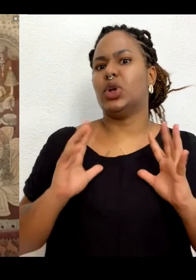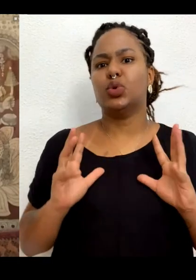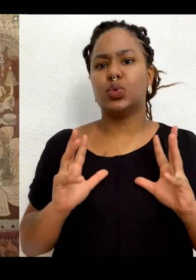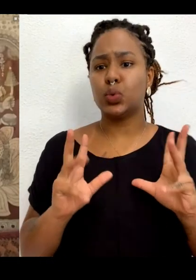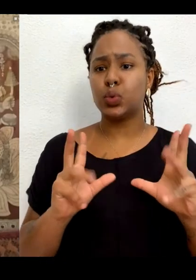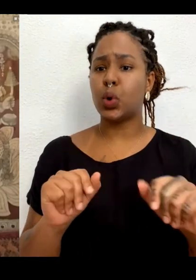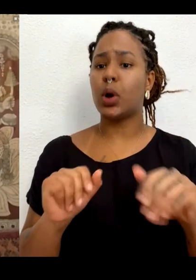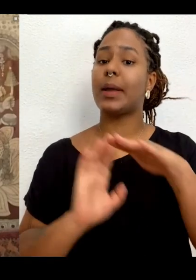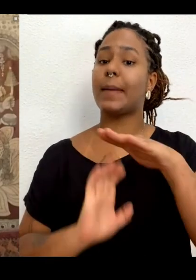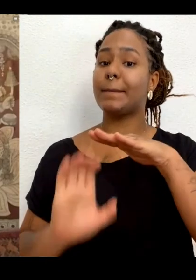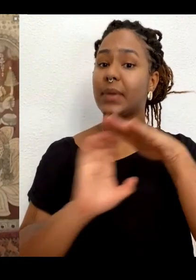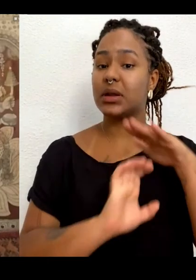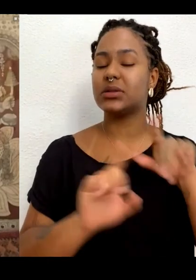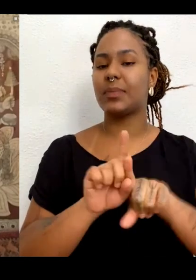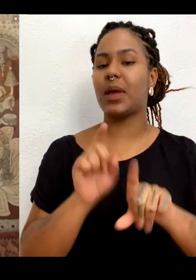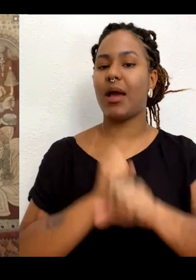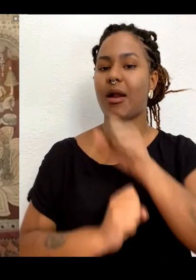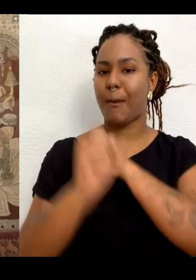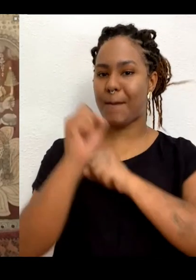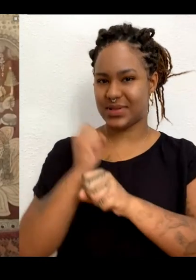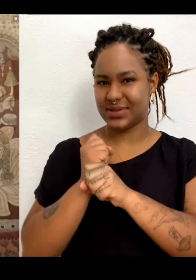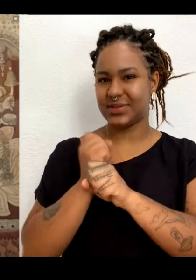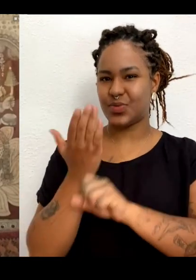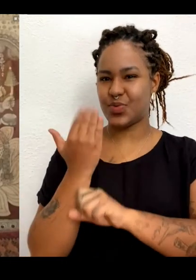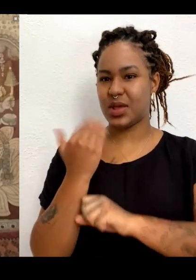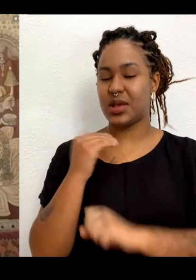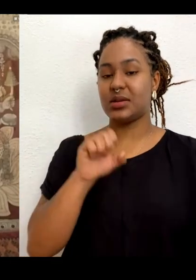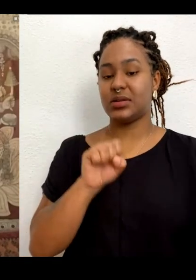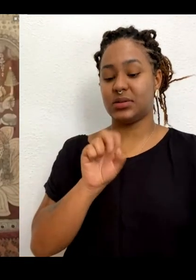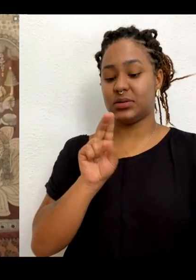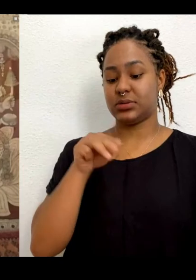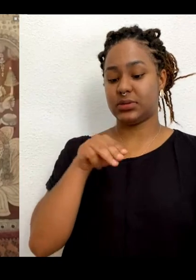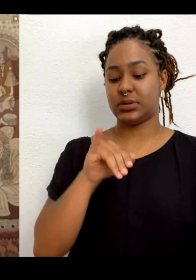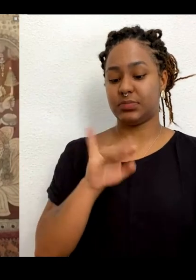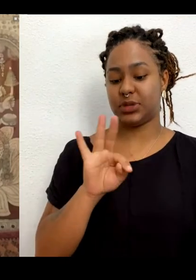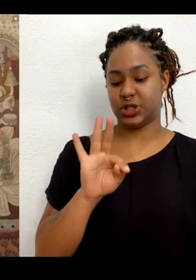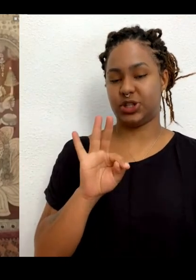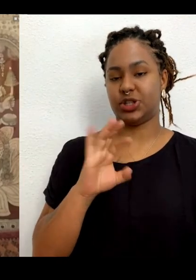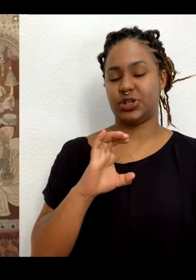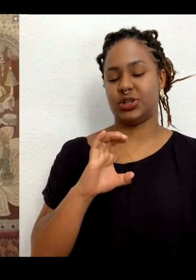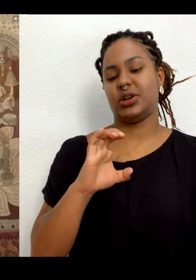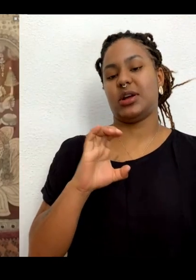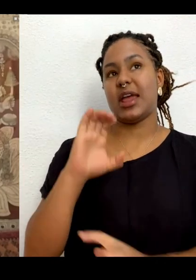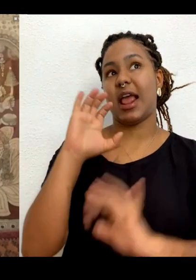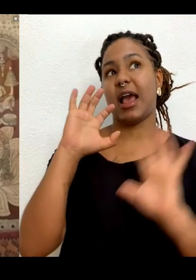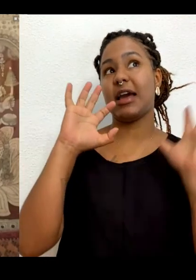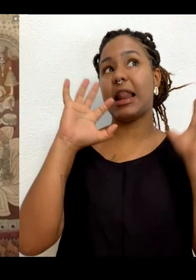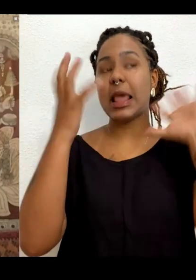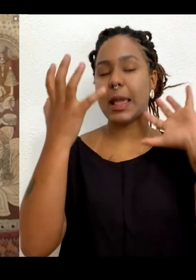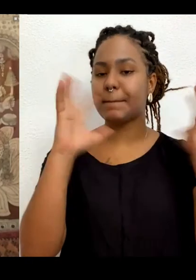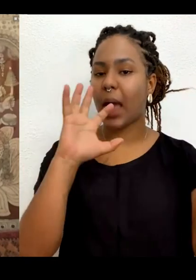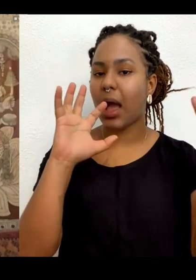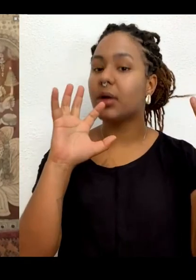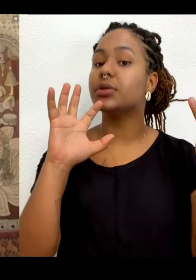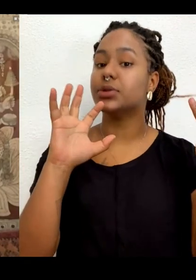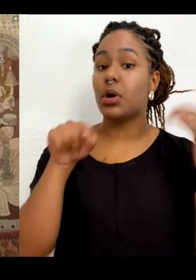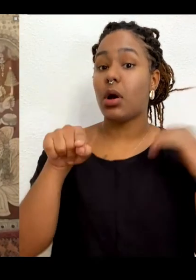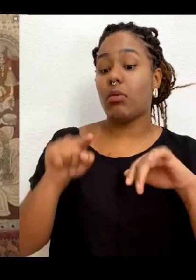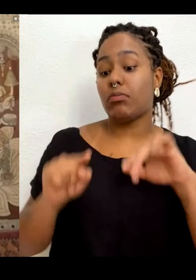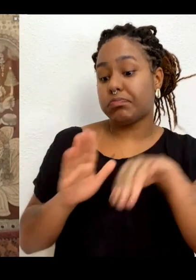before the climate Summit in Glasgow created a whole new asset class they call it the nature natural asset management